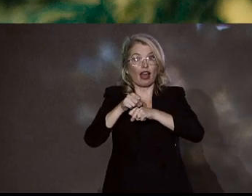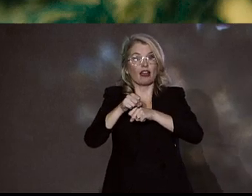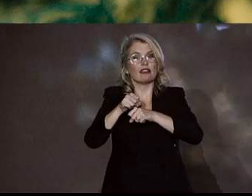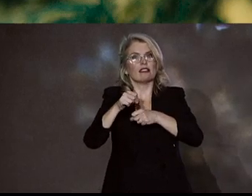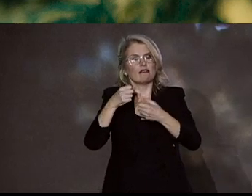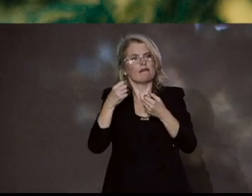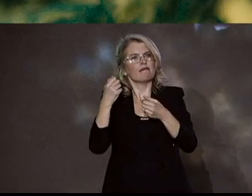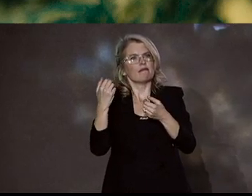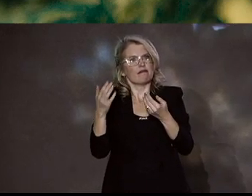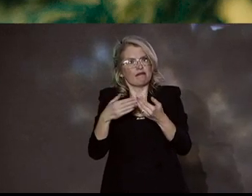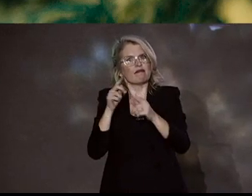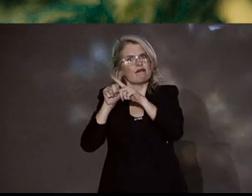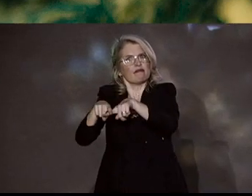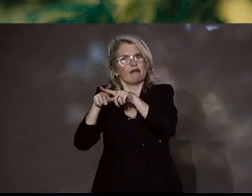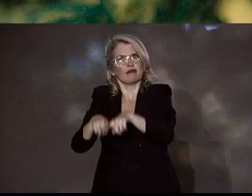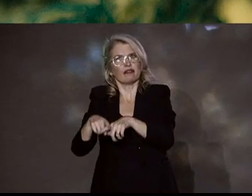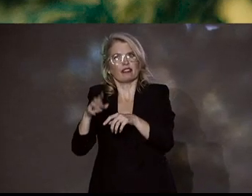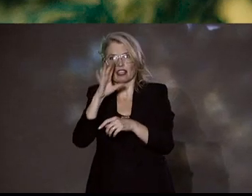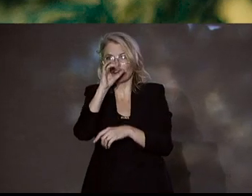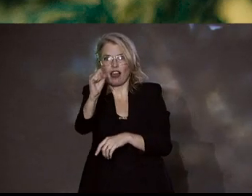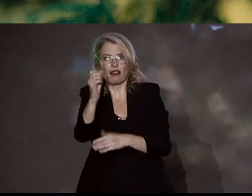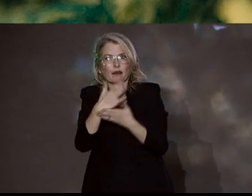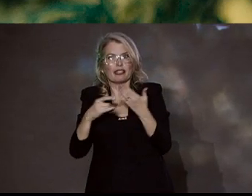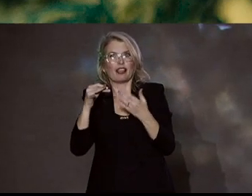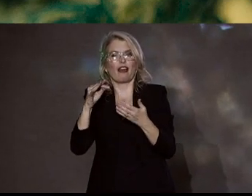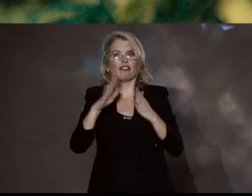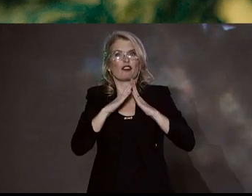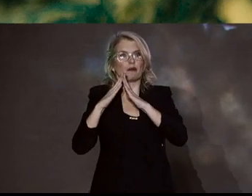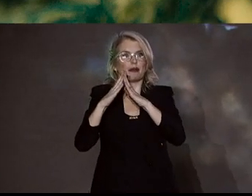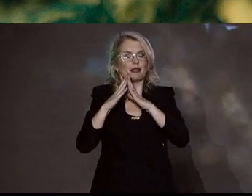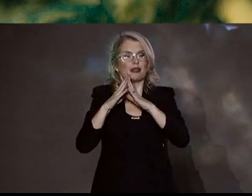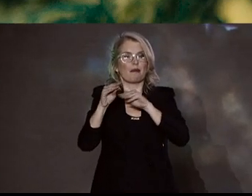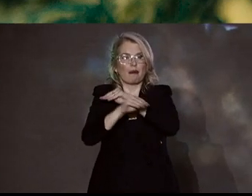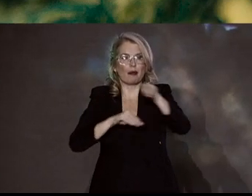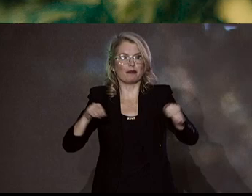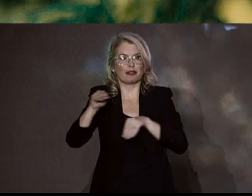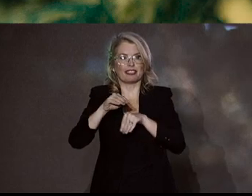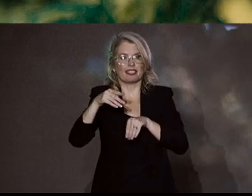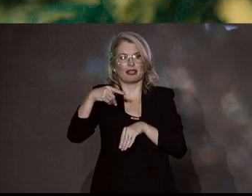viable and attractive piece of the urban mobility puzzle.